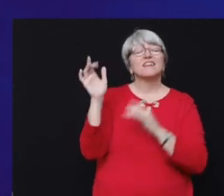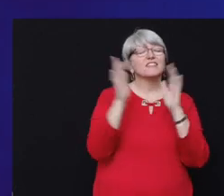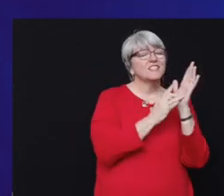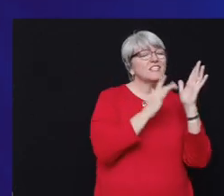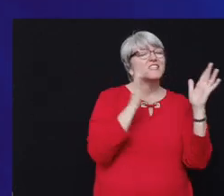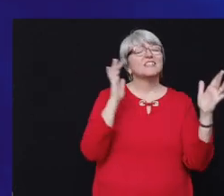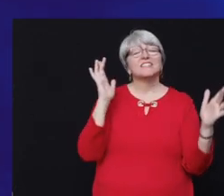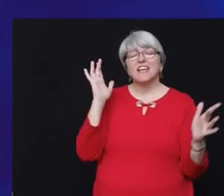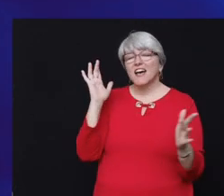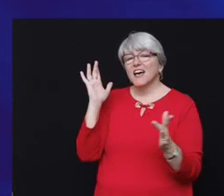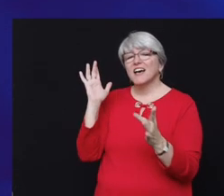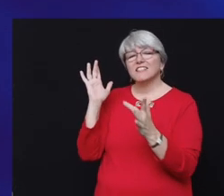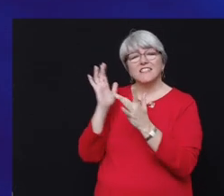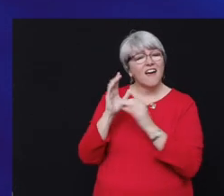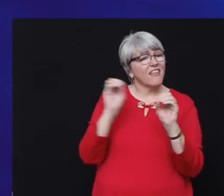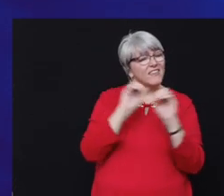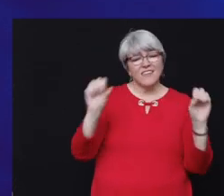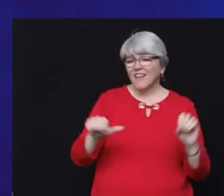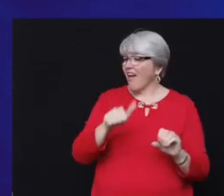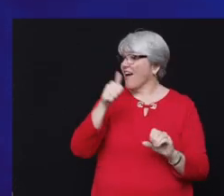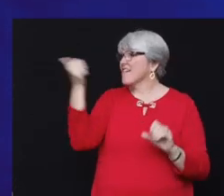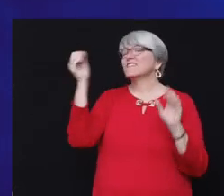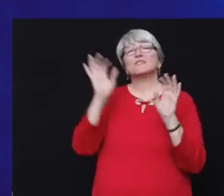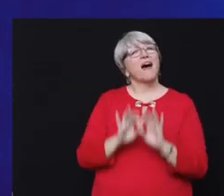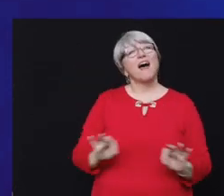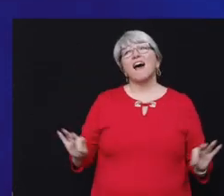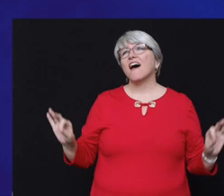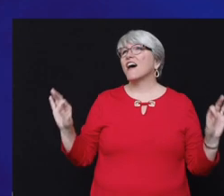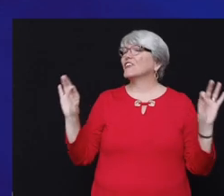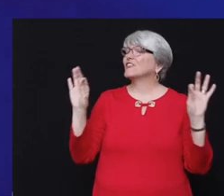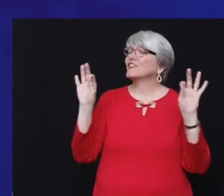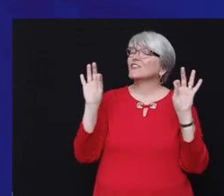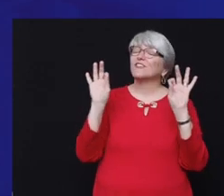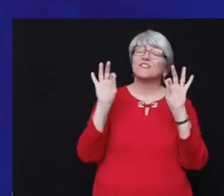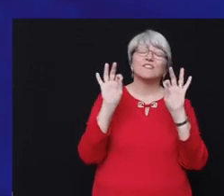Jesus. Jesus, nothing else